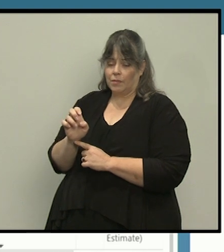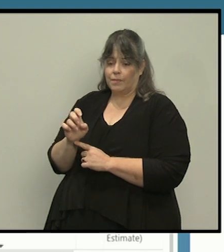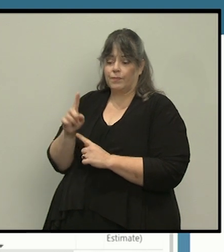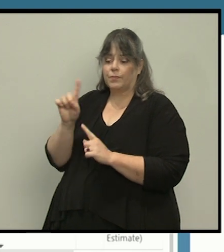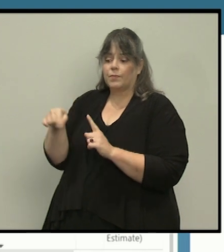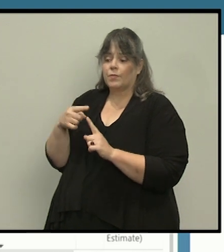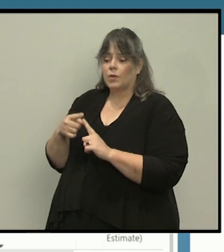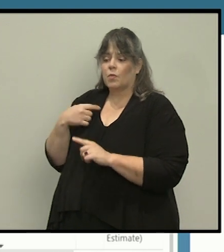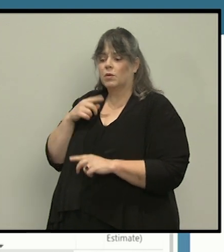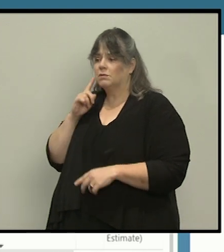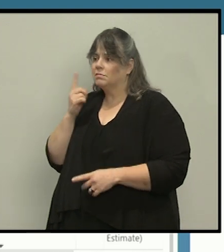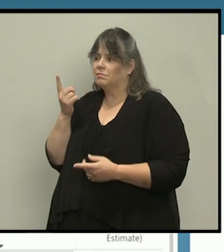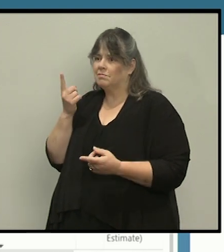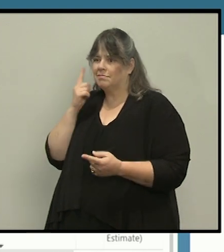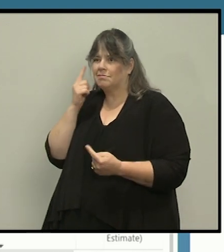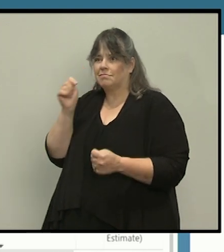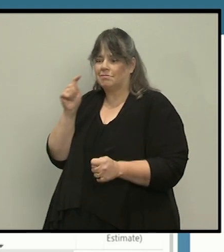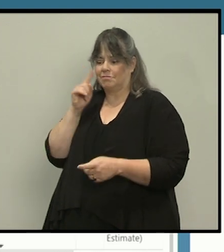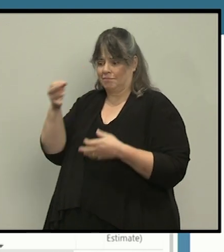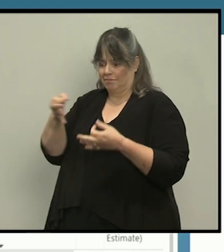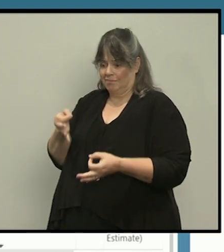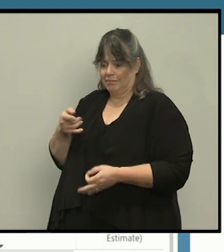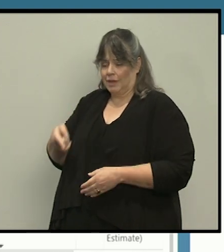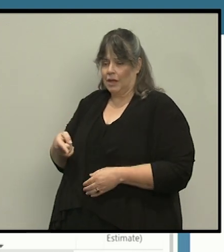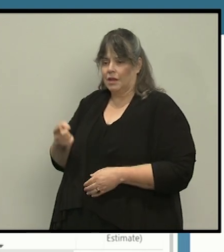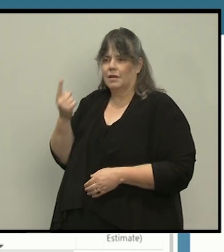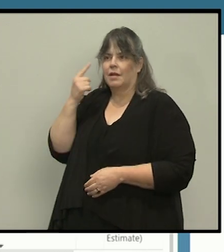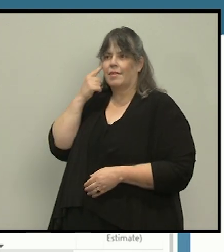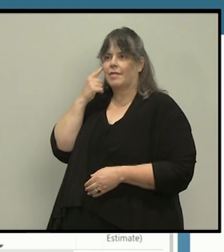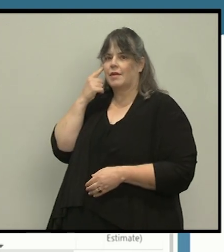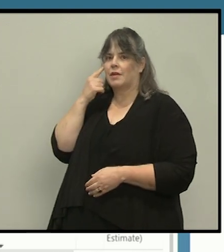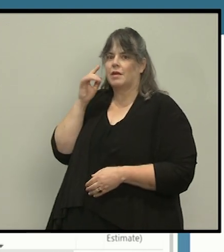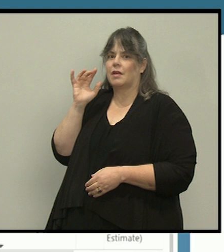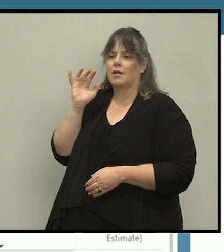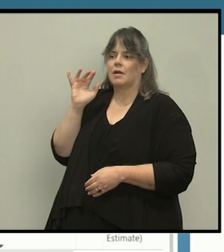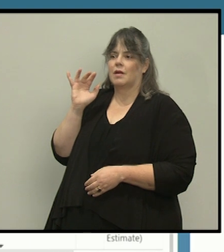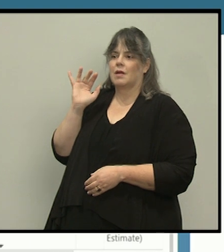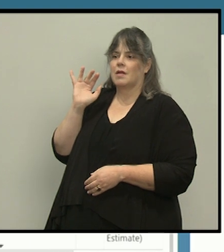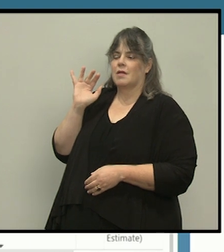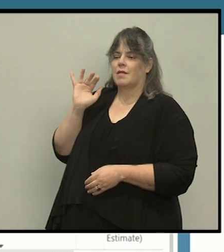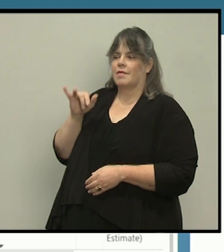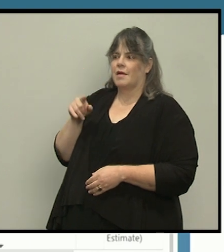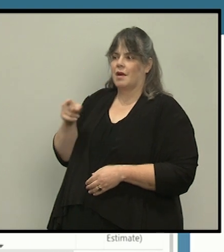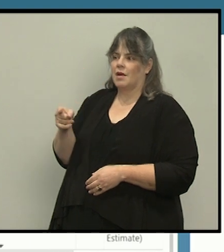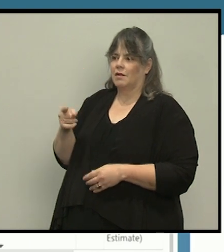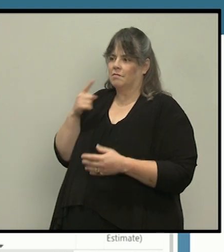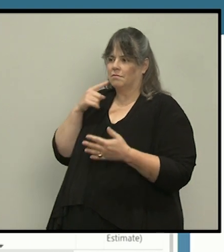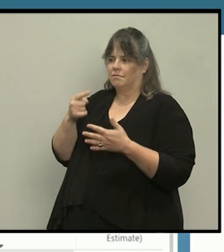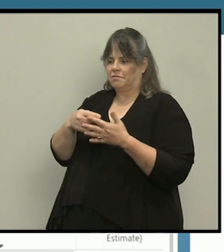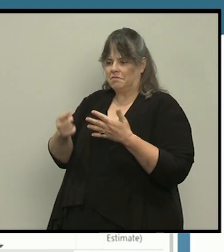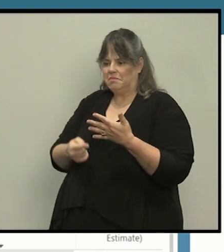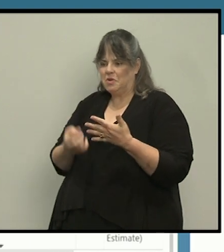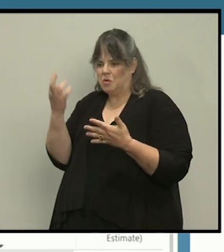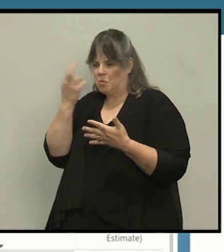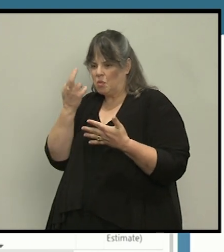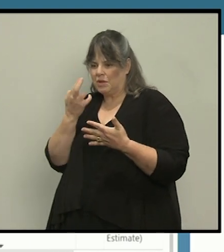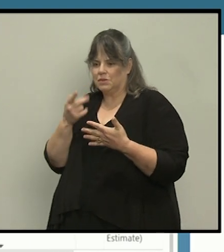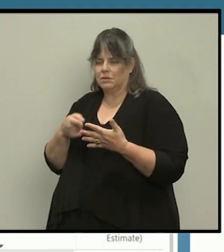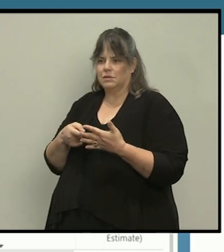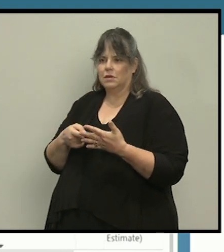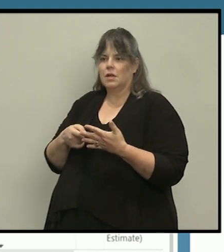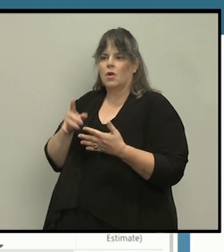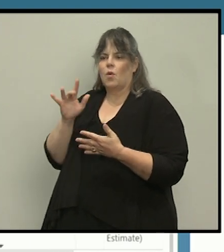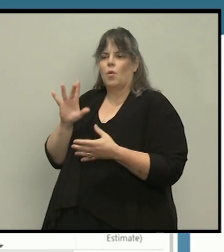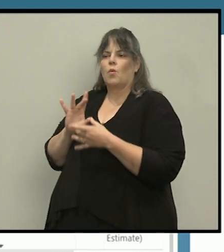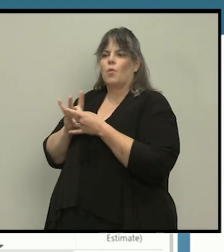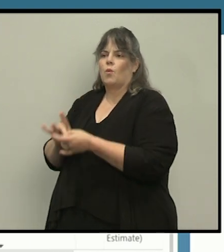When we look to explain these data, we think of factors that are associated with being diagnosed with